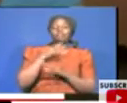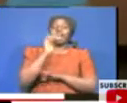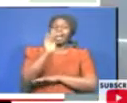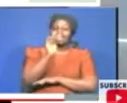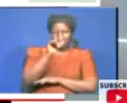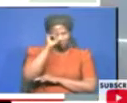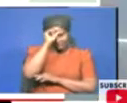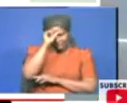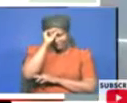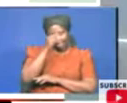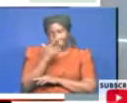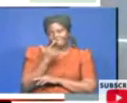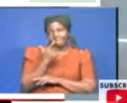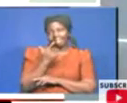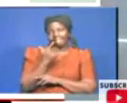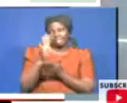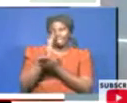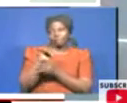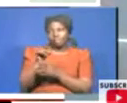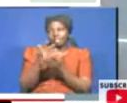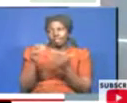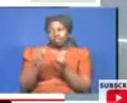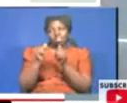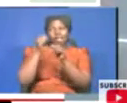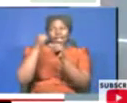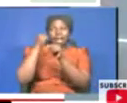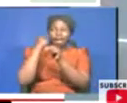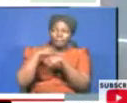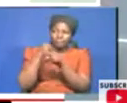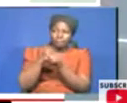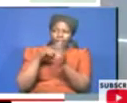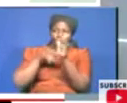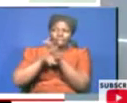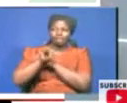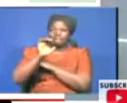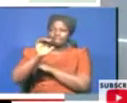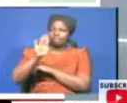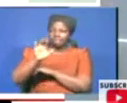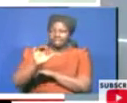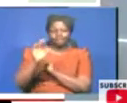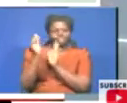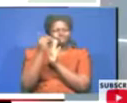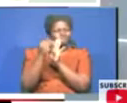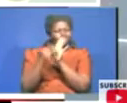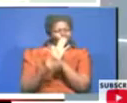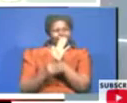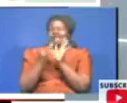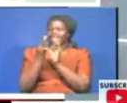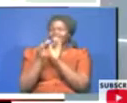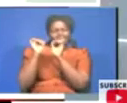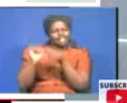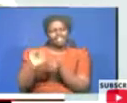mm-hmm, that some of these things they are putting in the CBC, mm-hmm, if they can be reduced a bit.